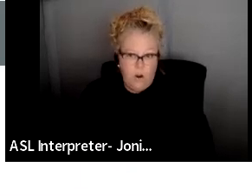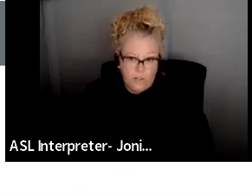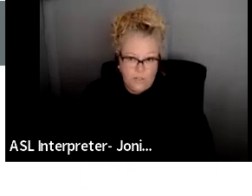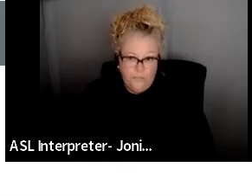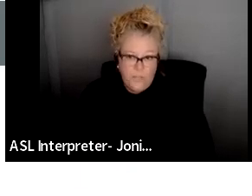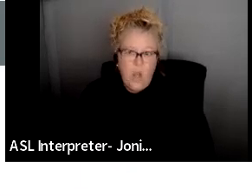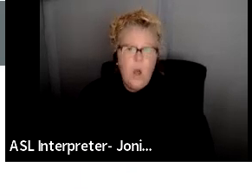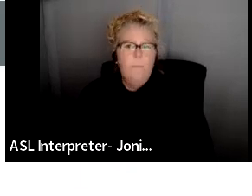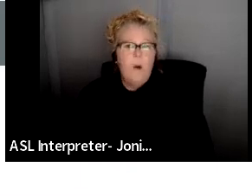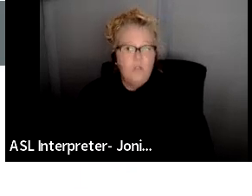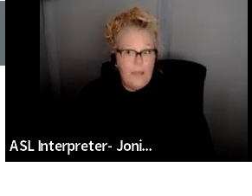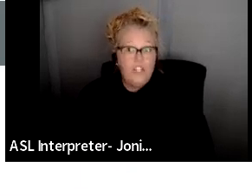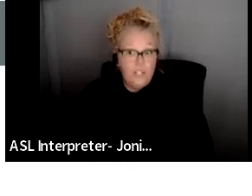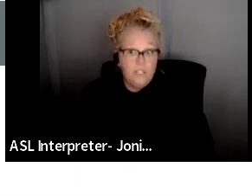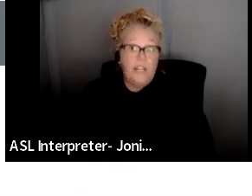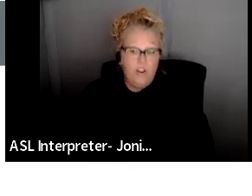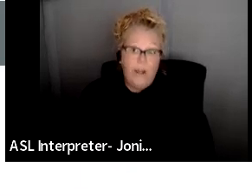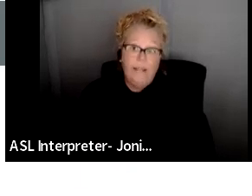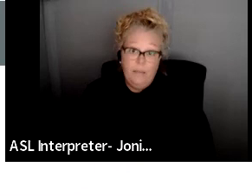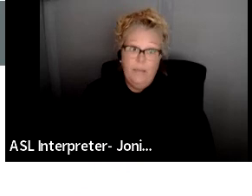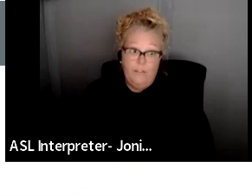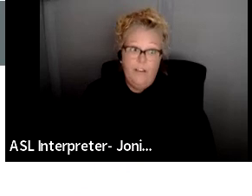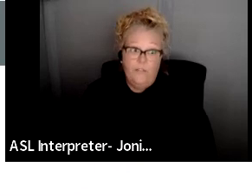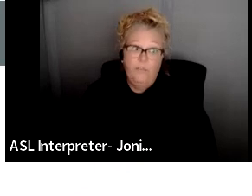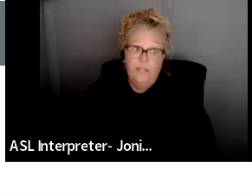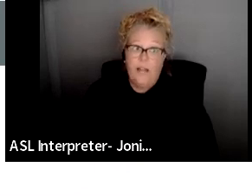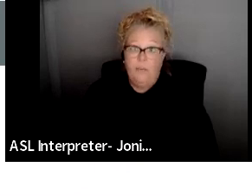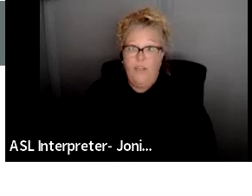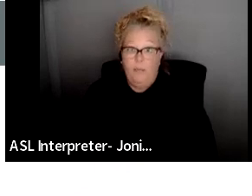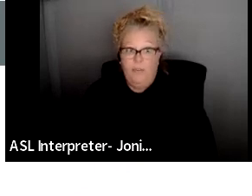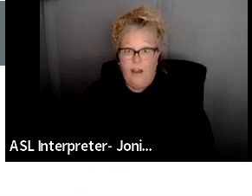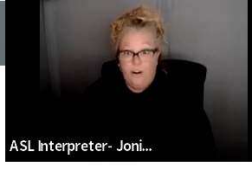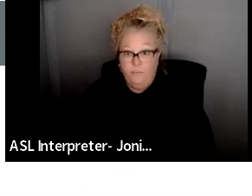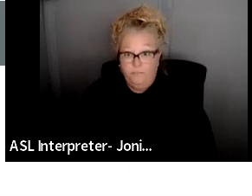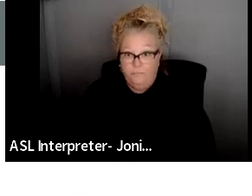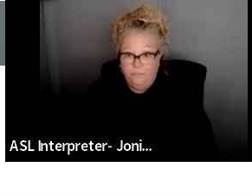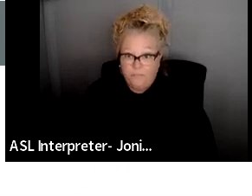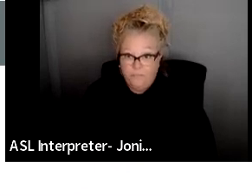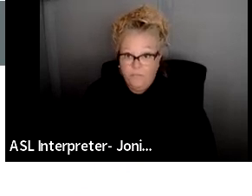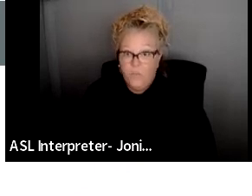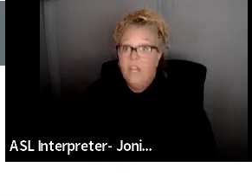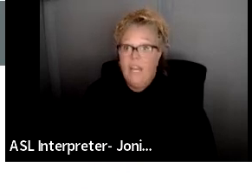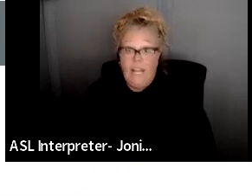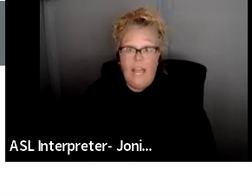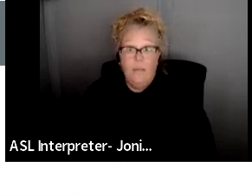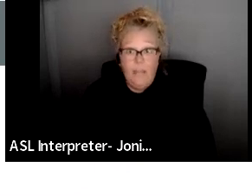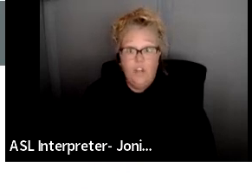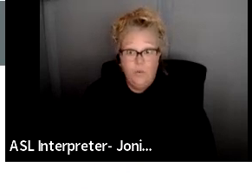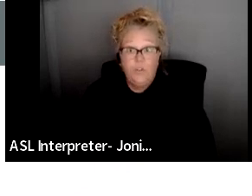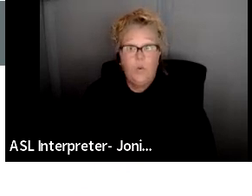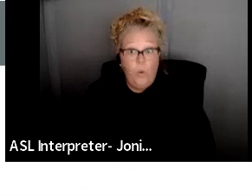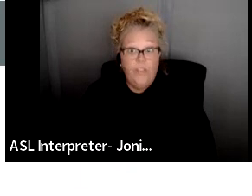in cost. Most patients can greatly benefit from this type of amplifier. It